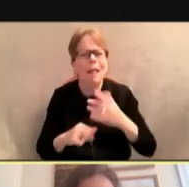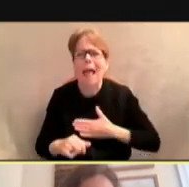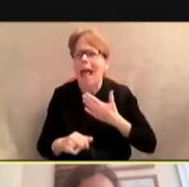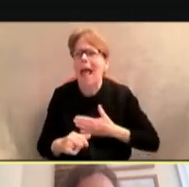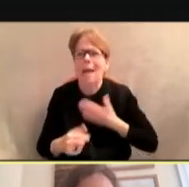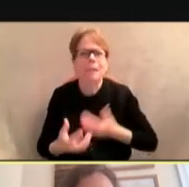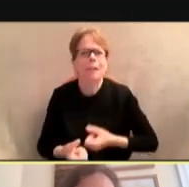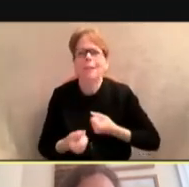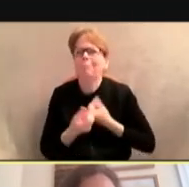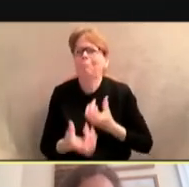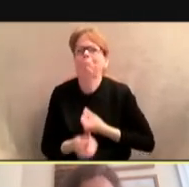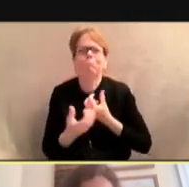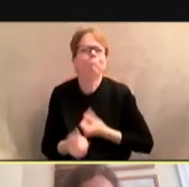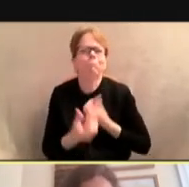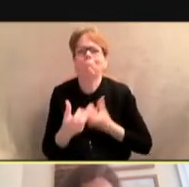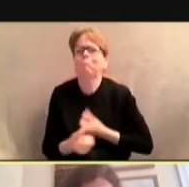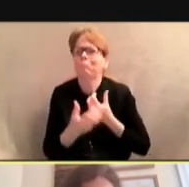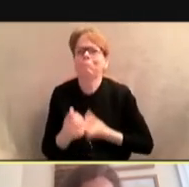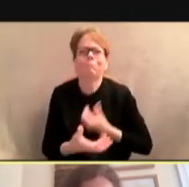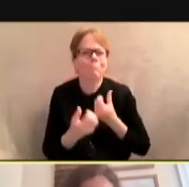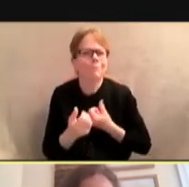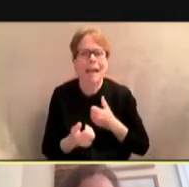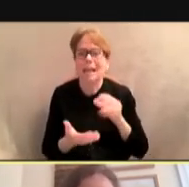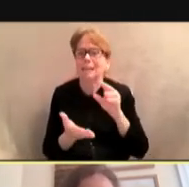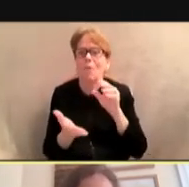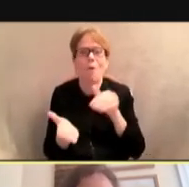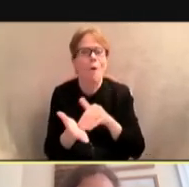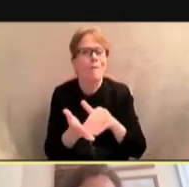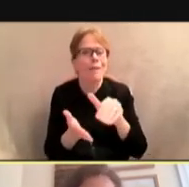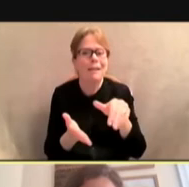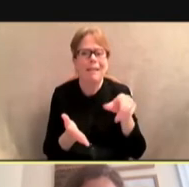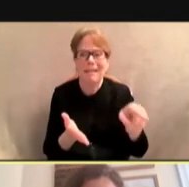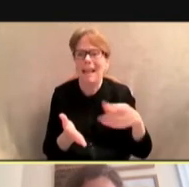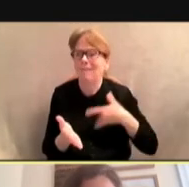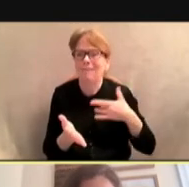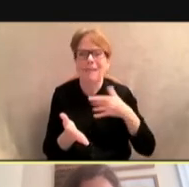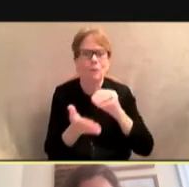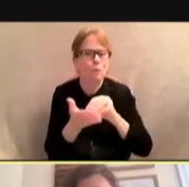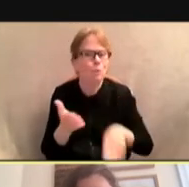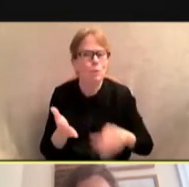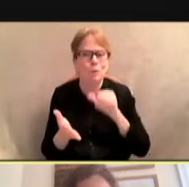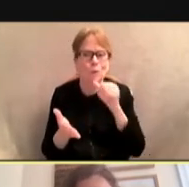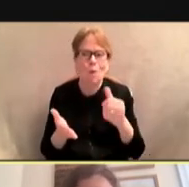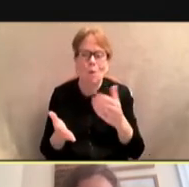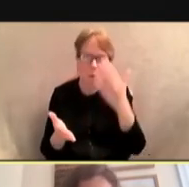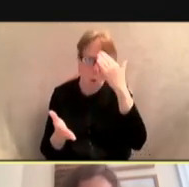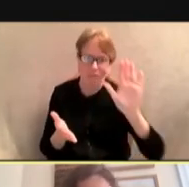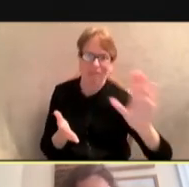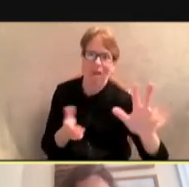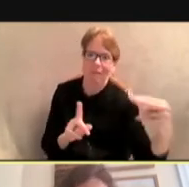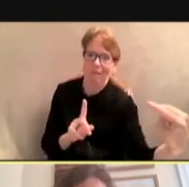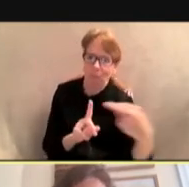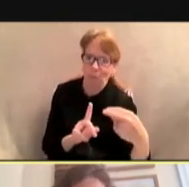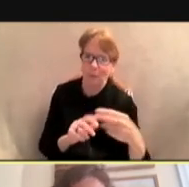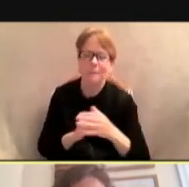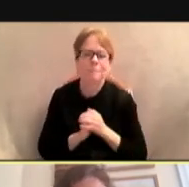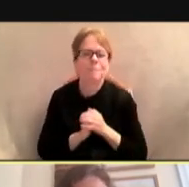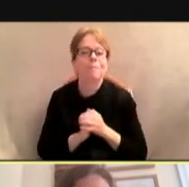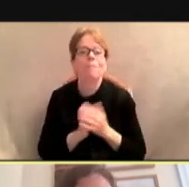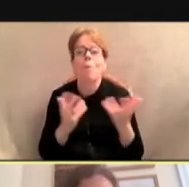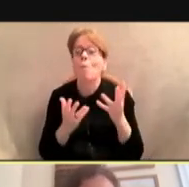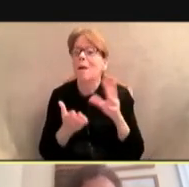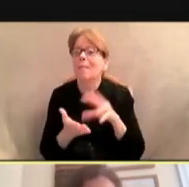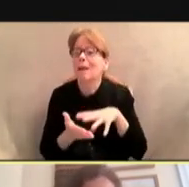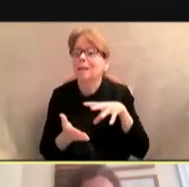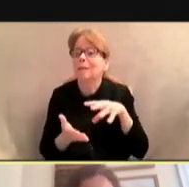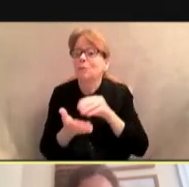students who so often don't get this perspective. This session also concluded with an assessment at the end of students' key takeaways. And